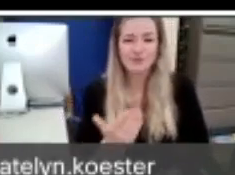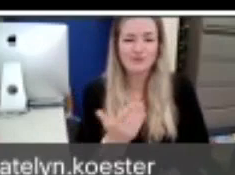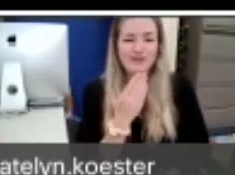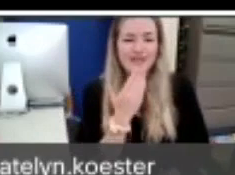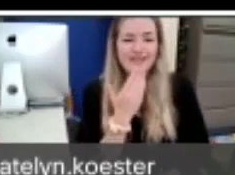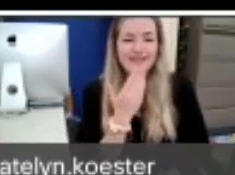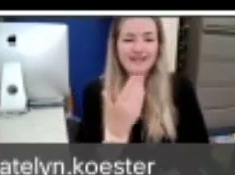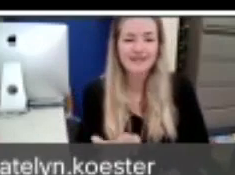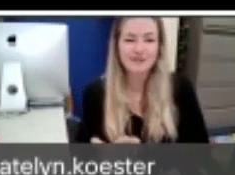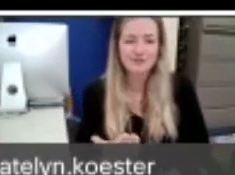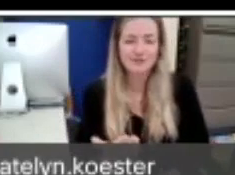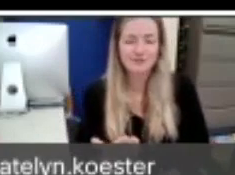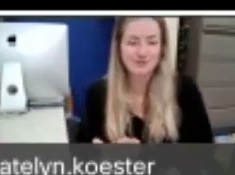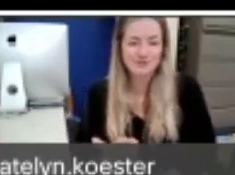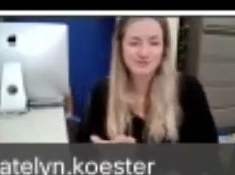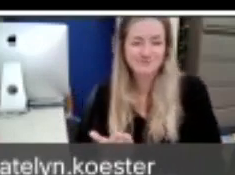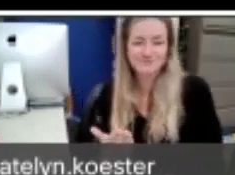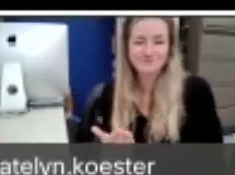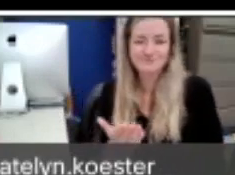Thank you.